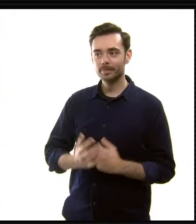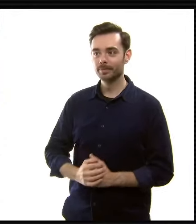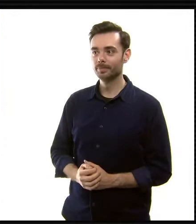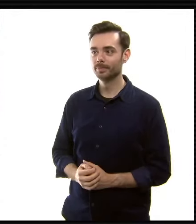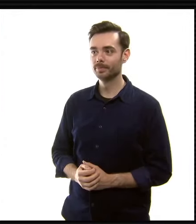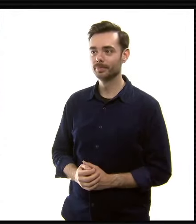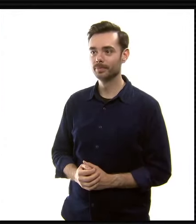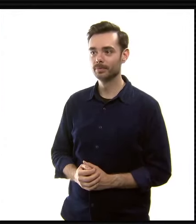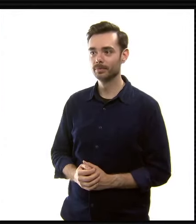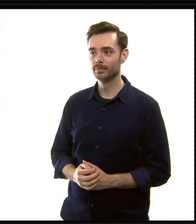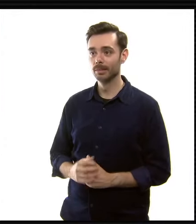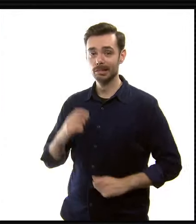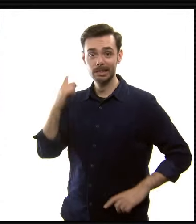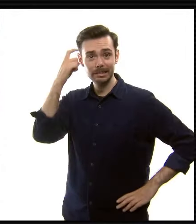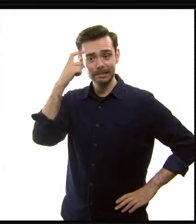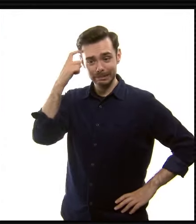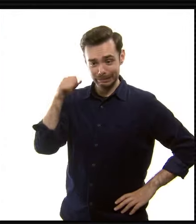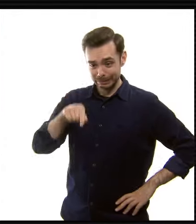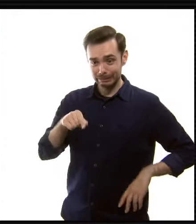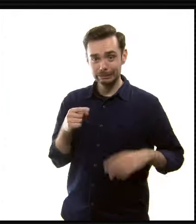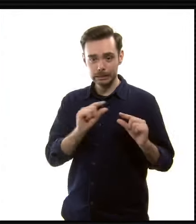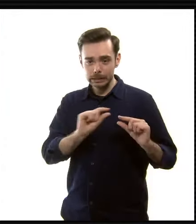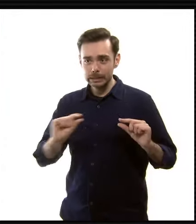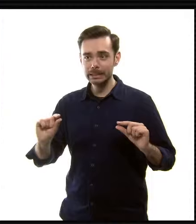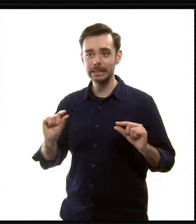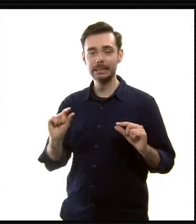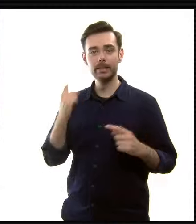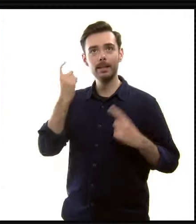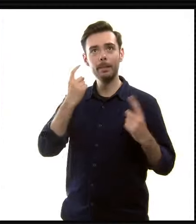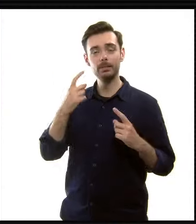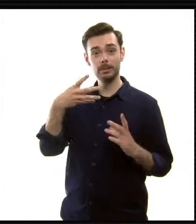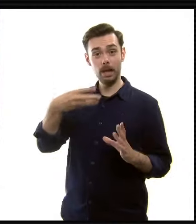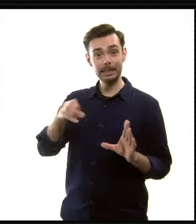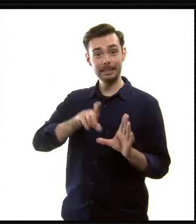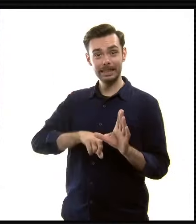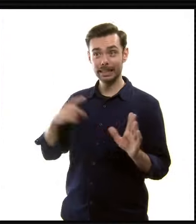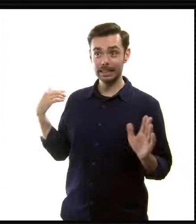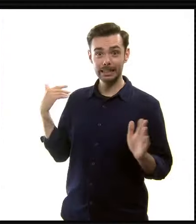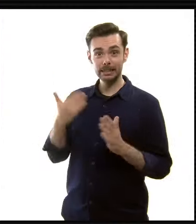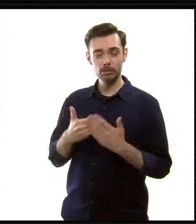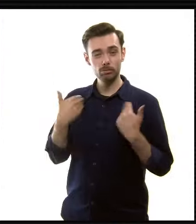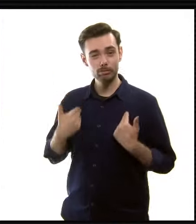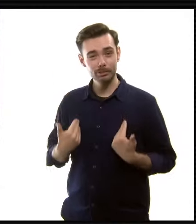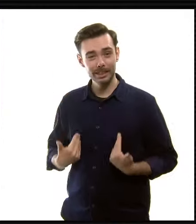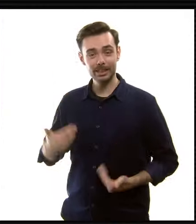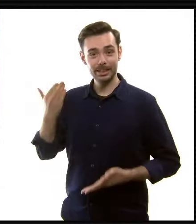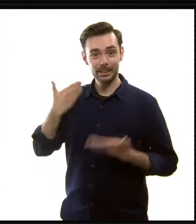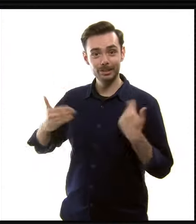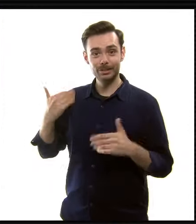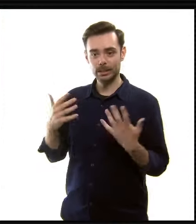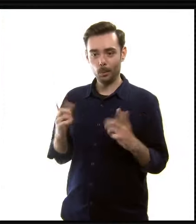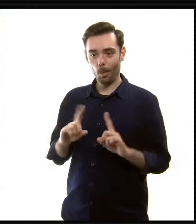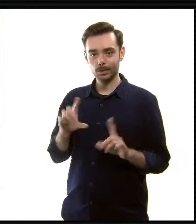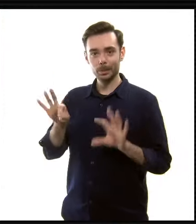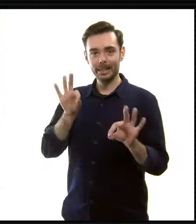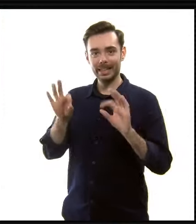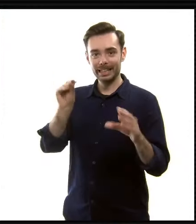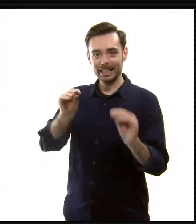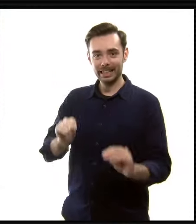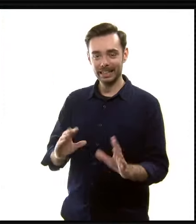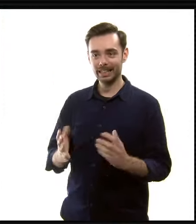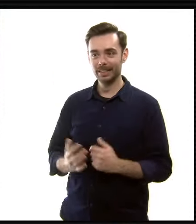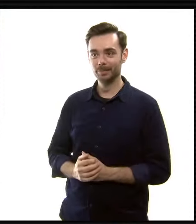90 years of Lego history. Yeah. It's like there's so many great themes to choose from, and so we kind of